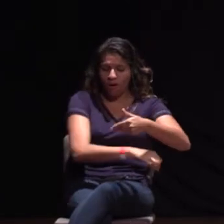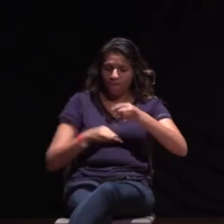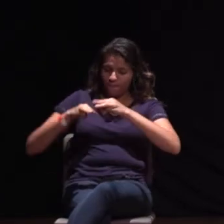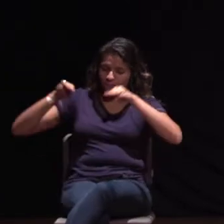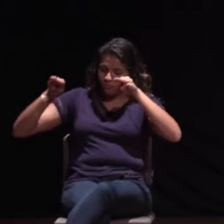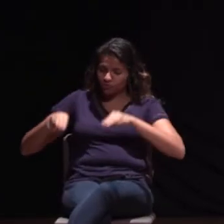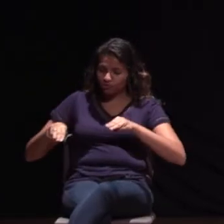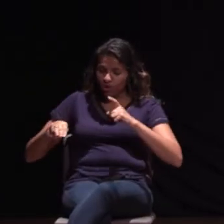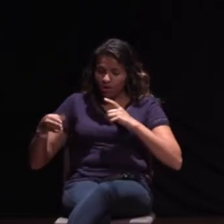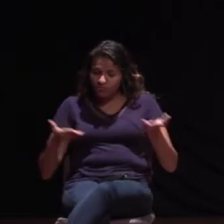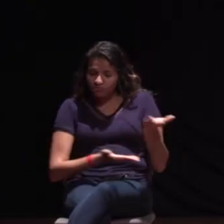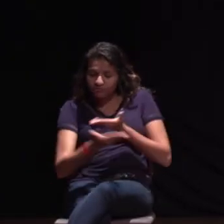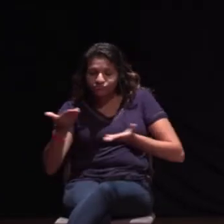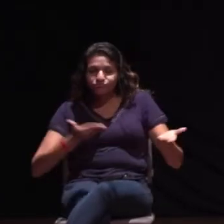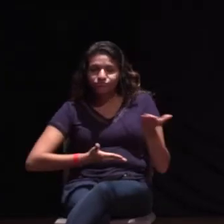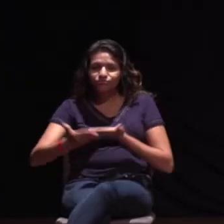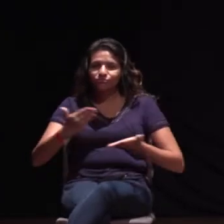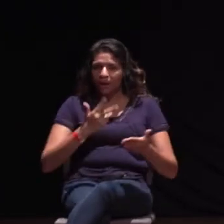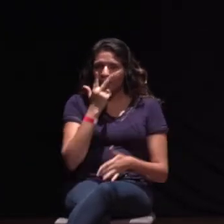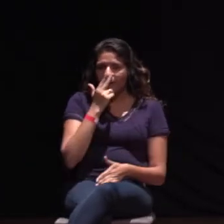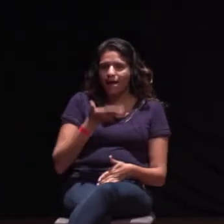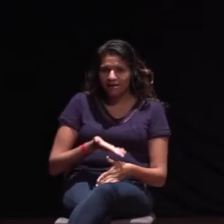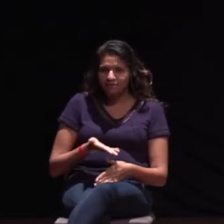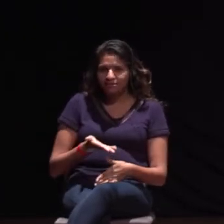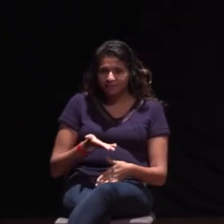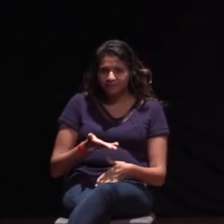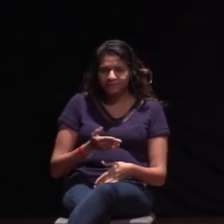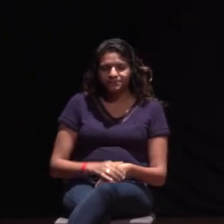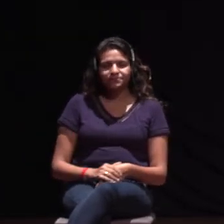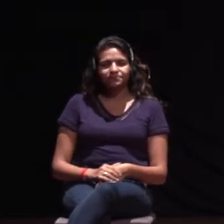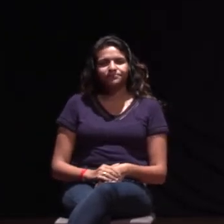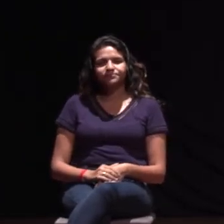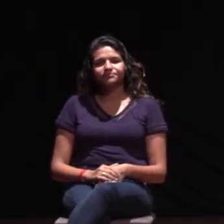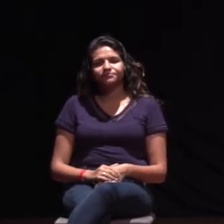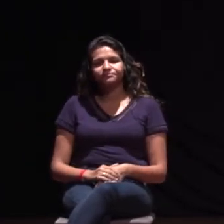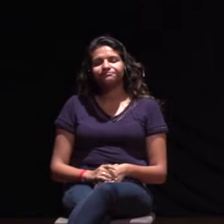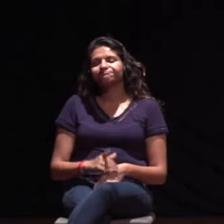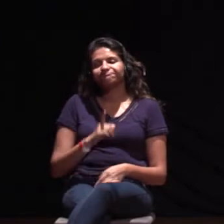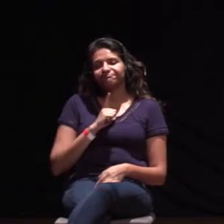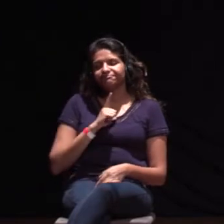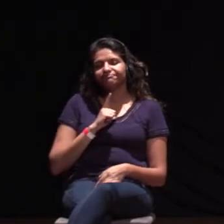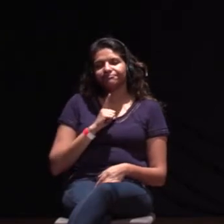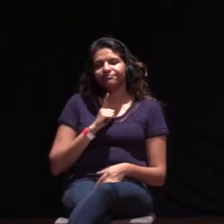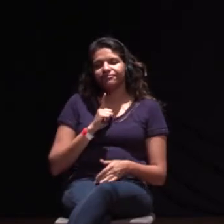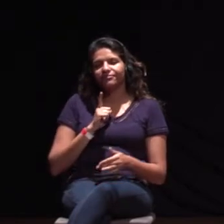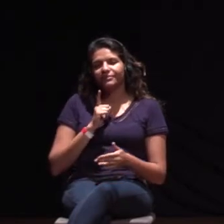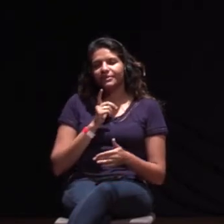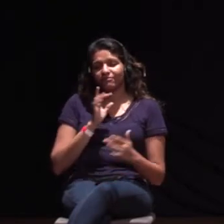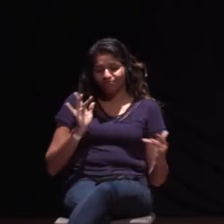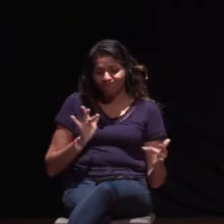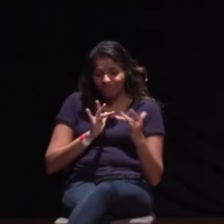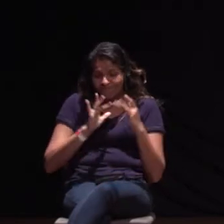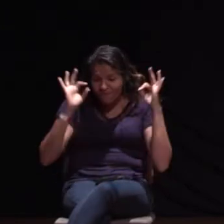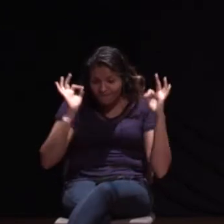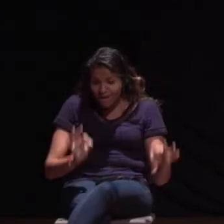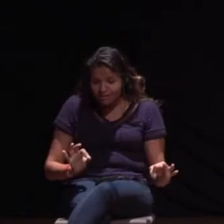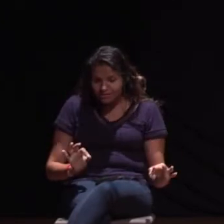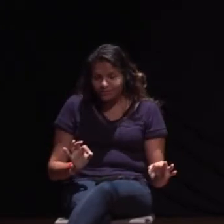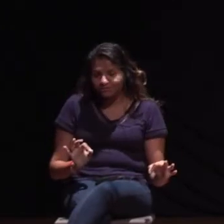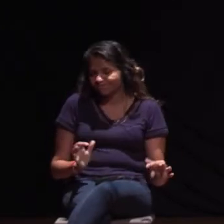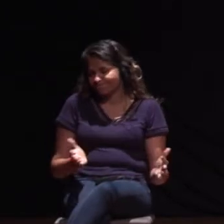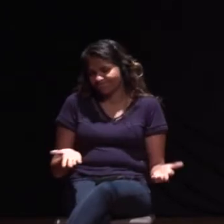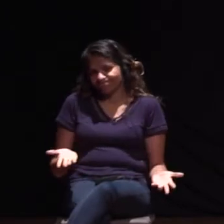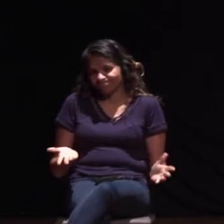a promise that is ultimately can be fulfilled, at every instance, but seems to suggest some kind of